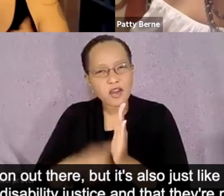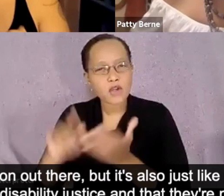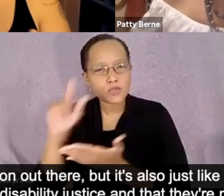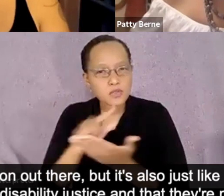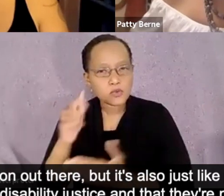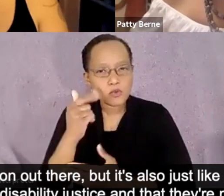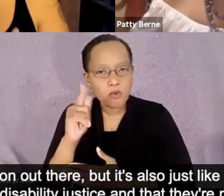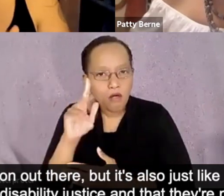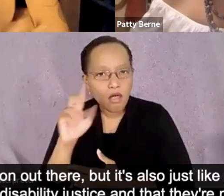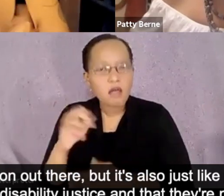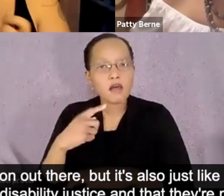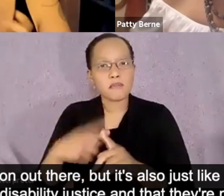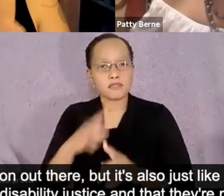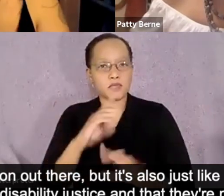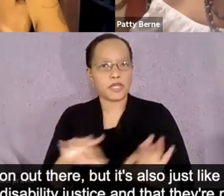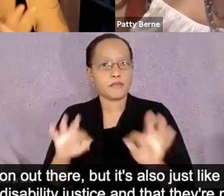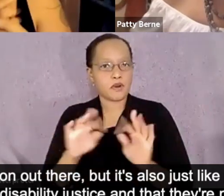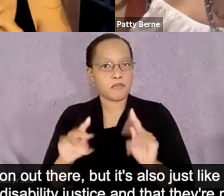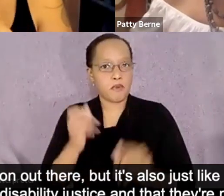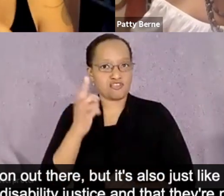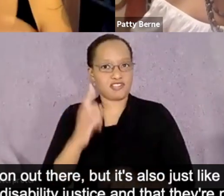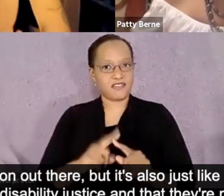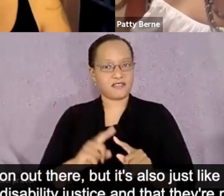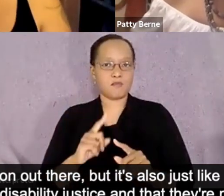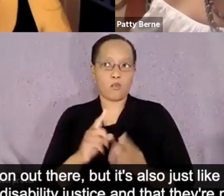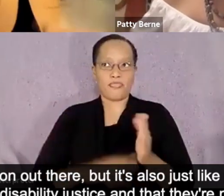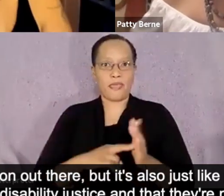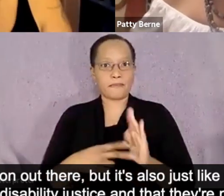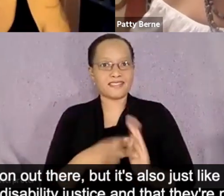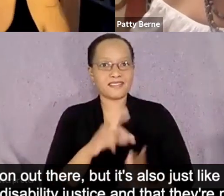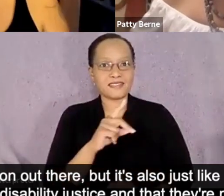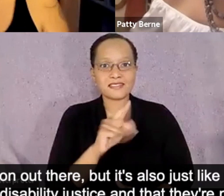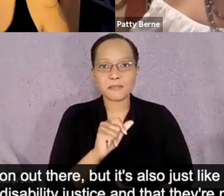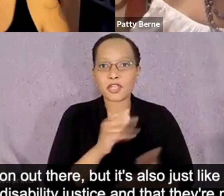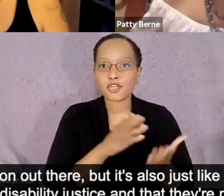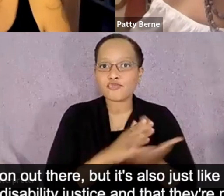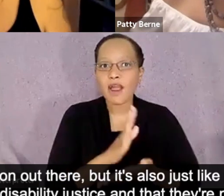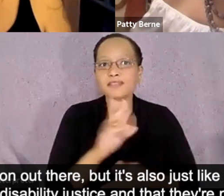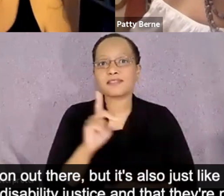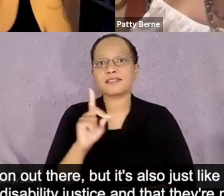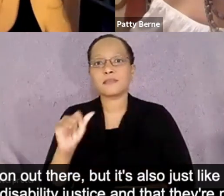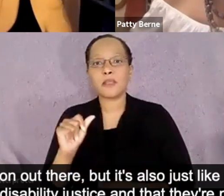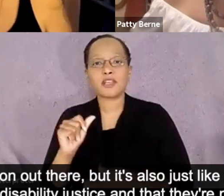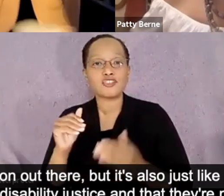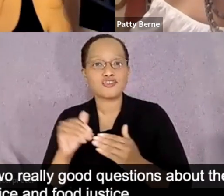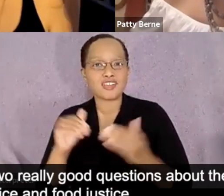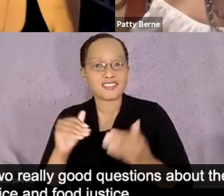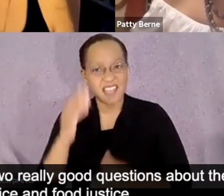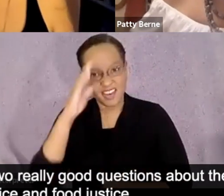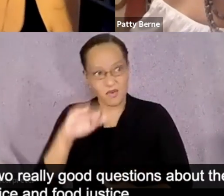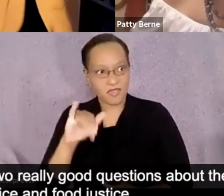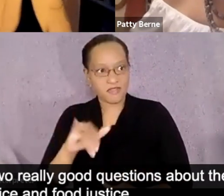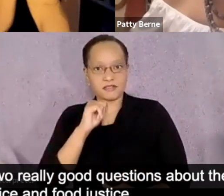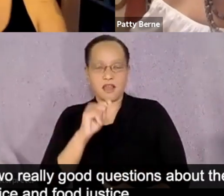between disability rights and disability justice, and that they're not the same thing. And